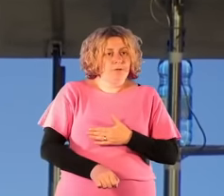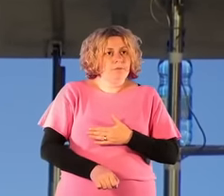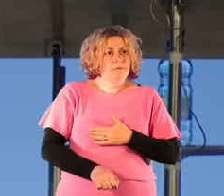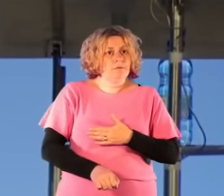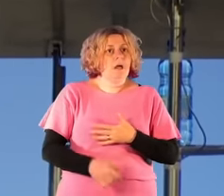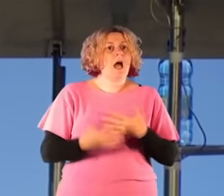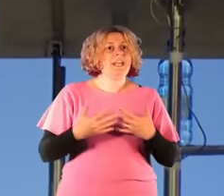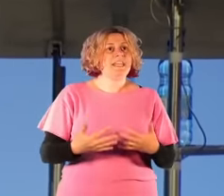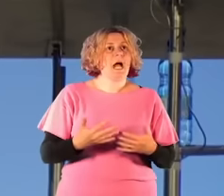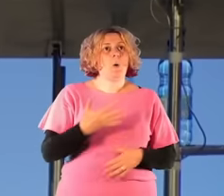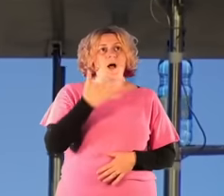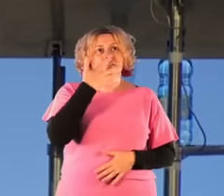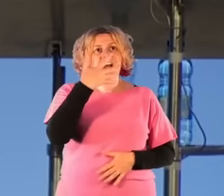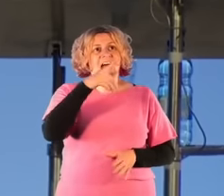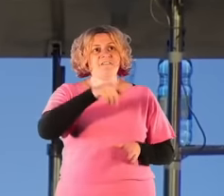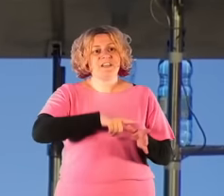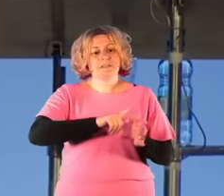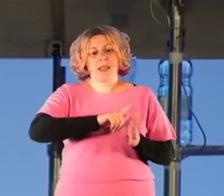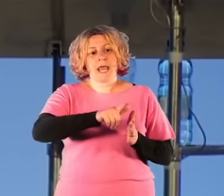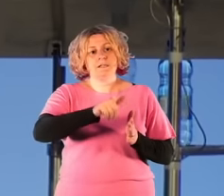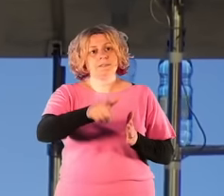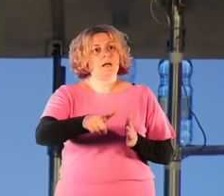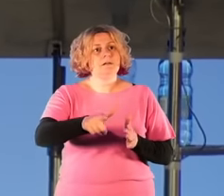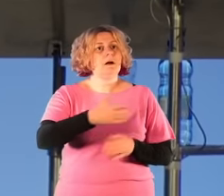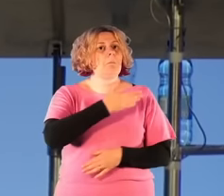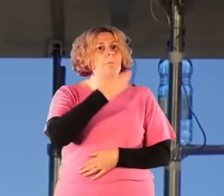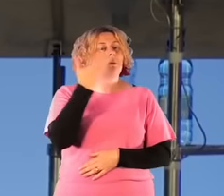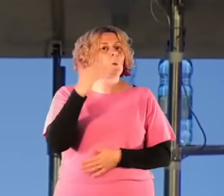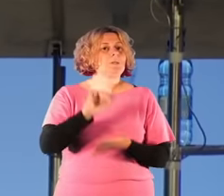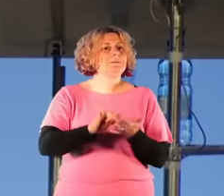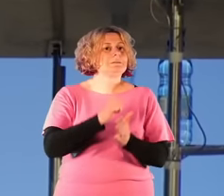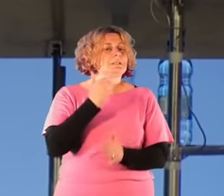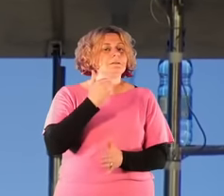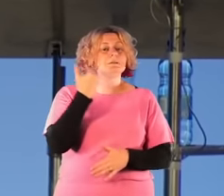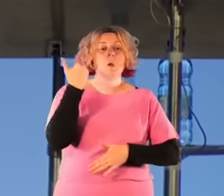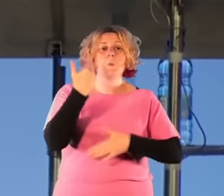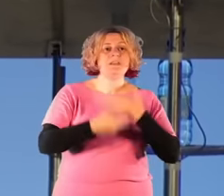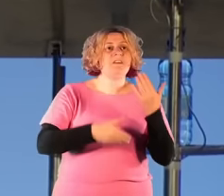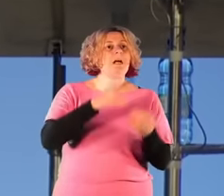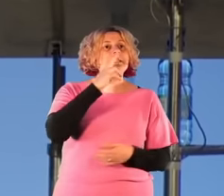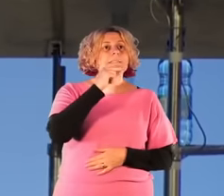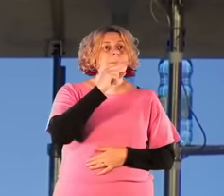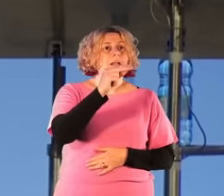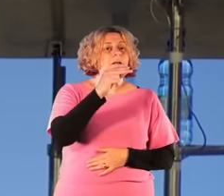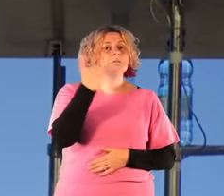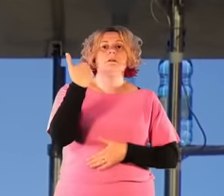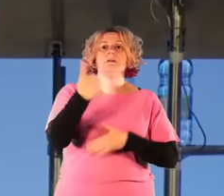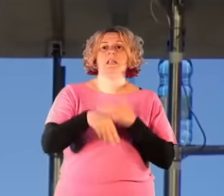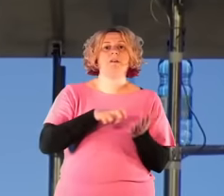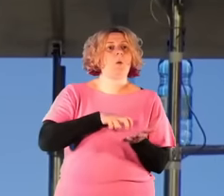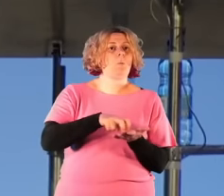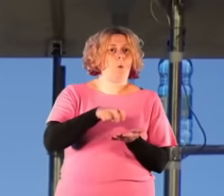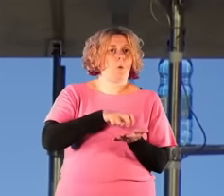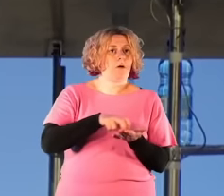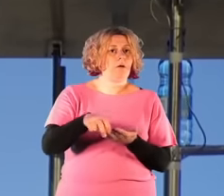functions. He can't do what a newborn baby can do. He'll never speak, he'll never walk, he'll never